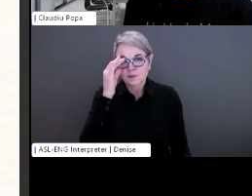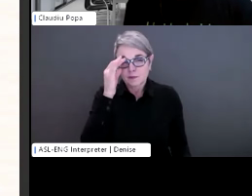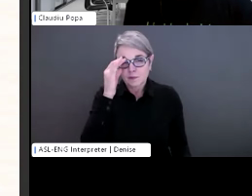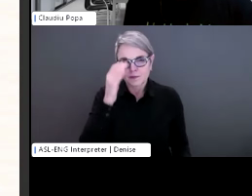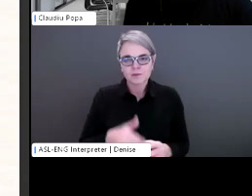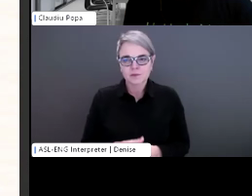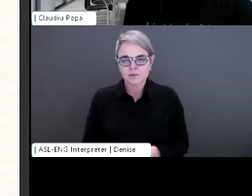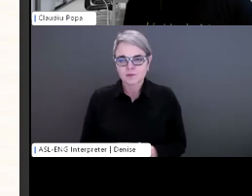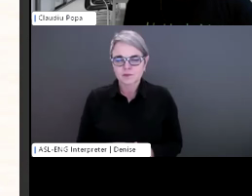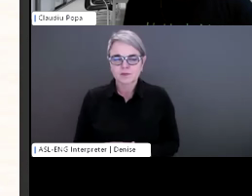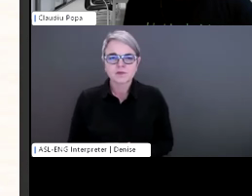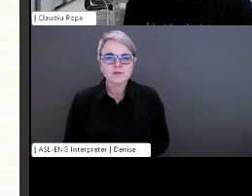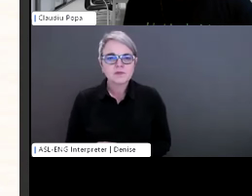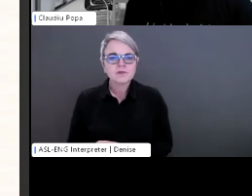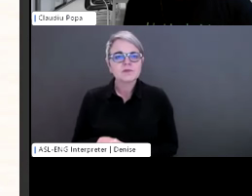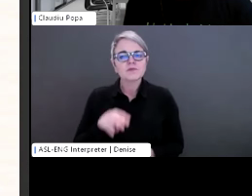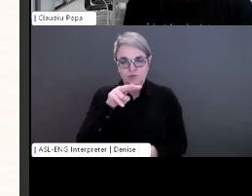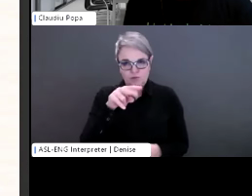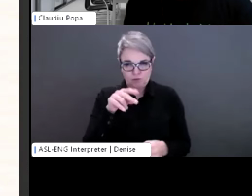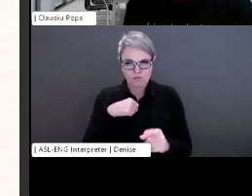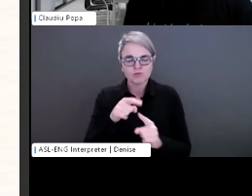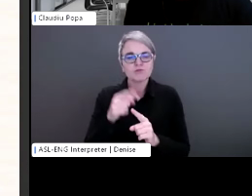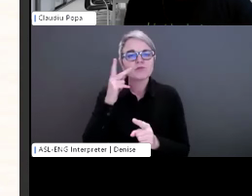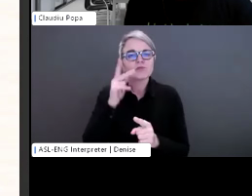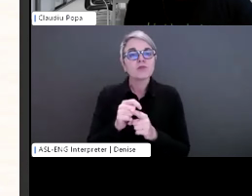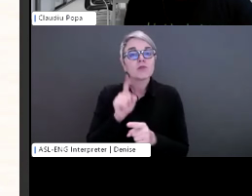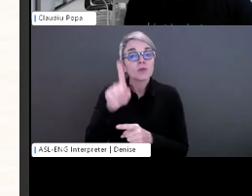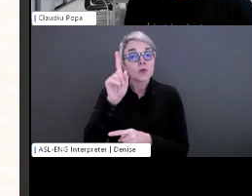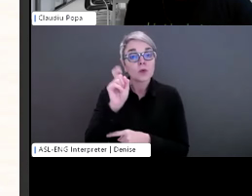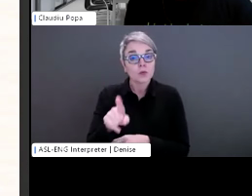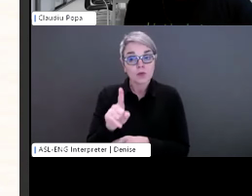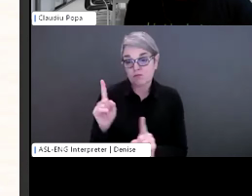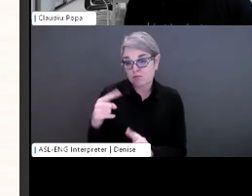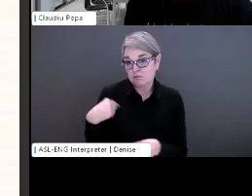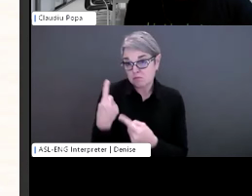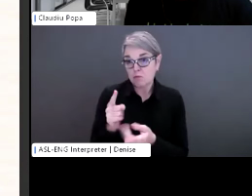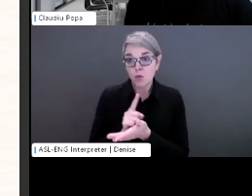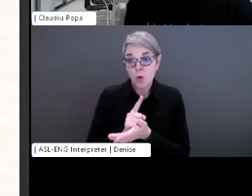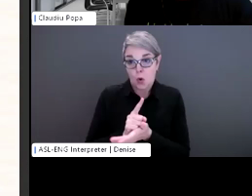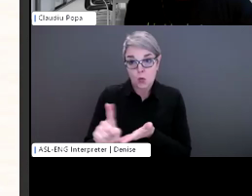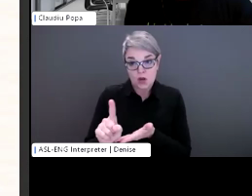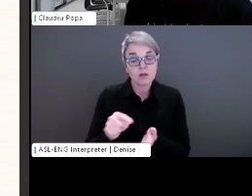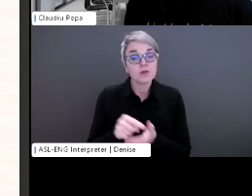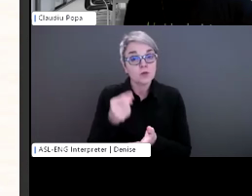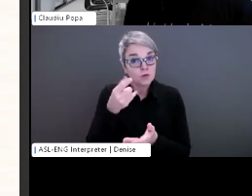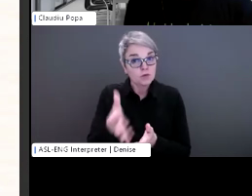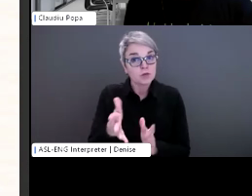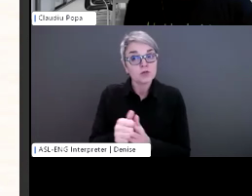On my screen, it says, in the last week, have you been contacted by a scammer by phone, email, or text?